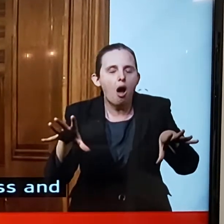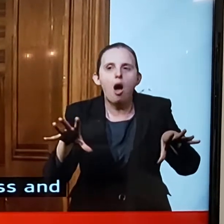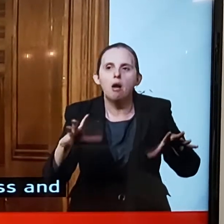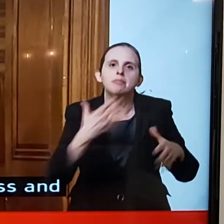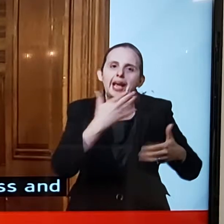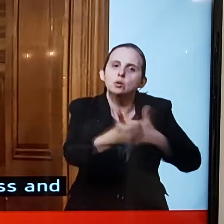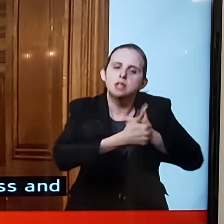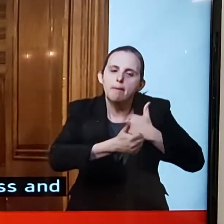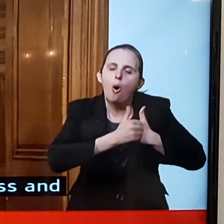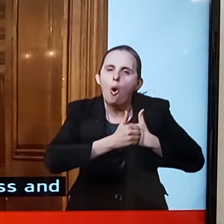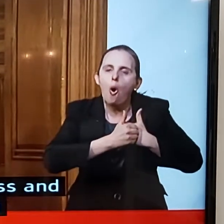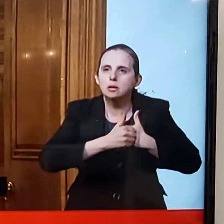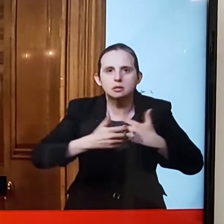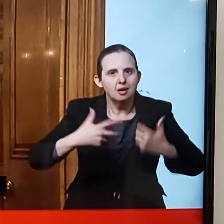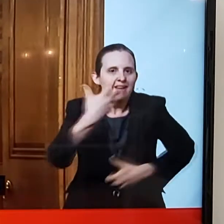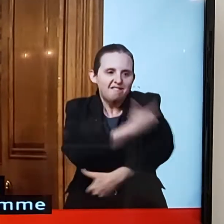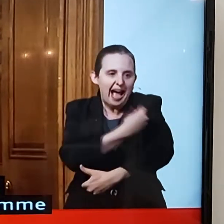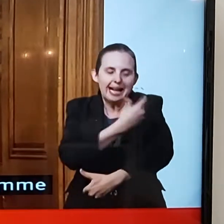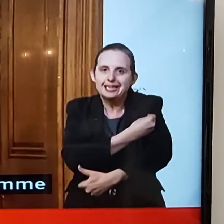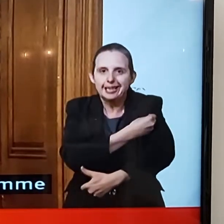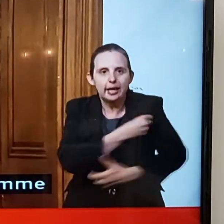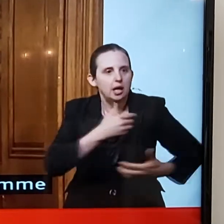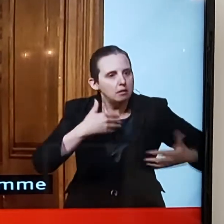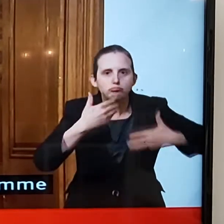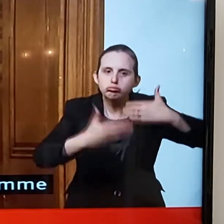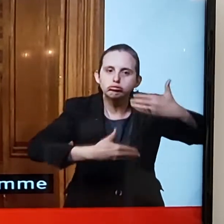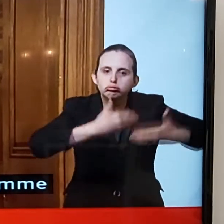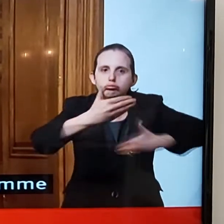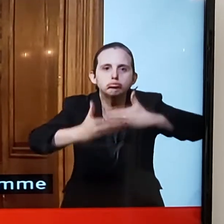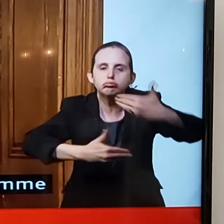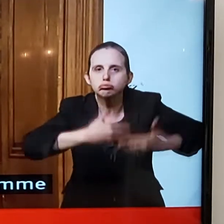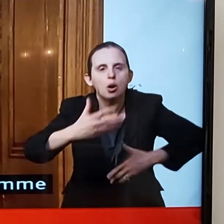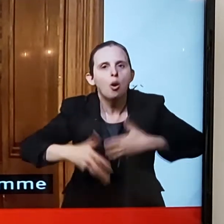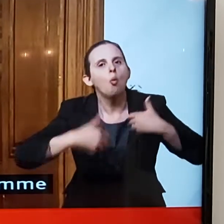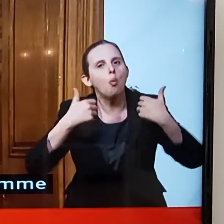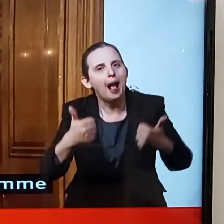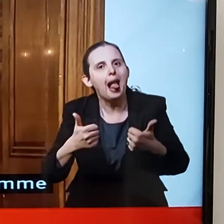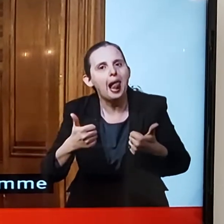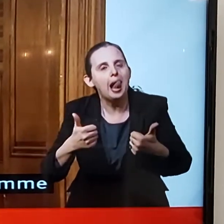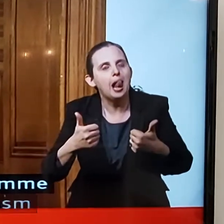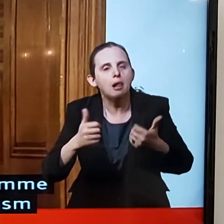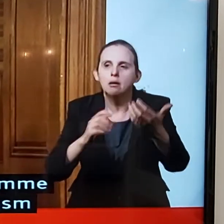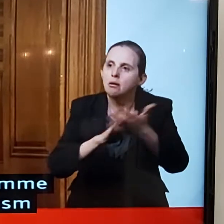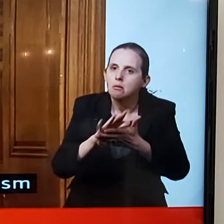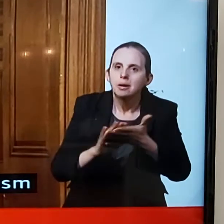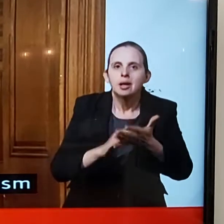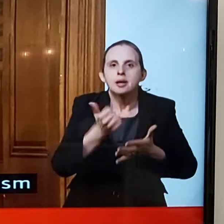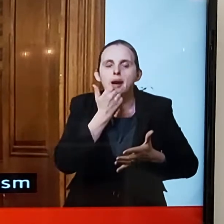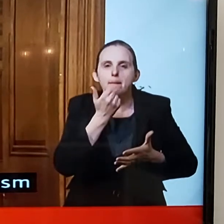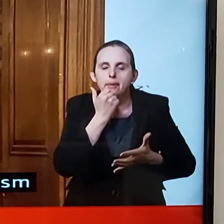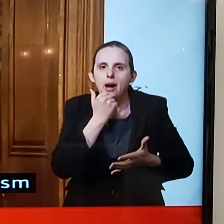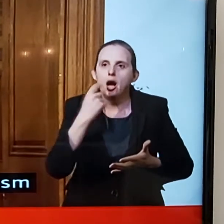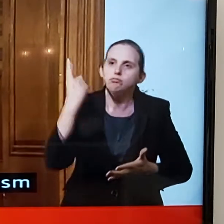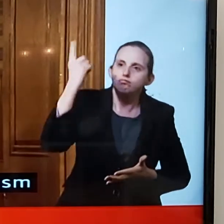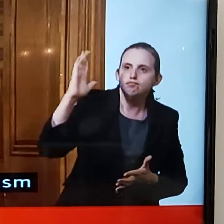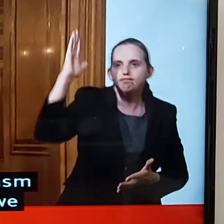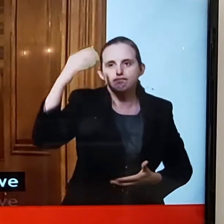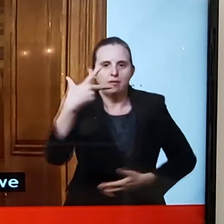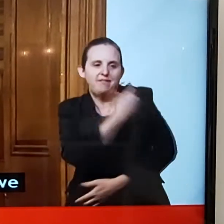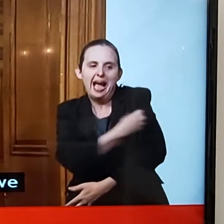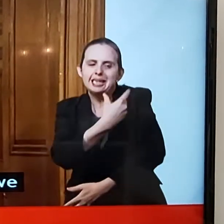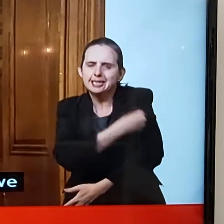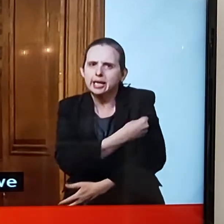for taking it is increasing, and we're seeing that uptake getting to really high levels. In fact, I was talking